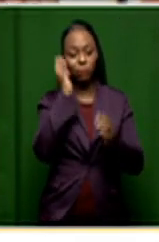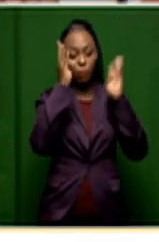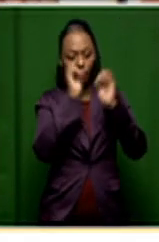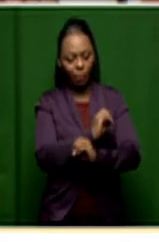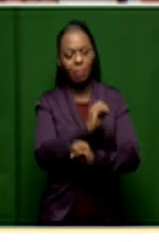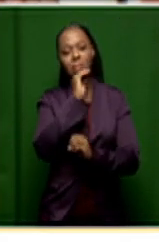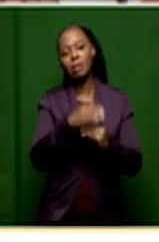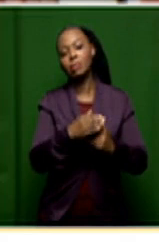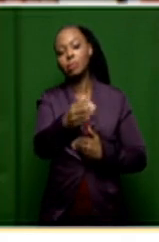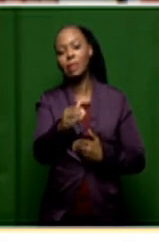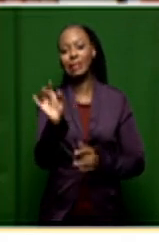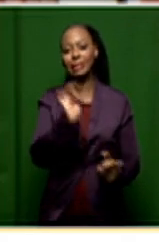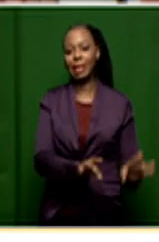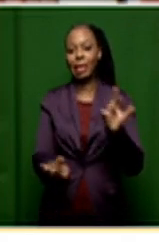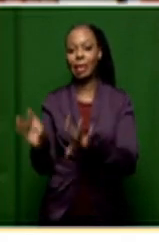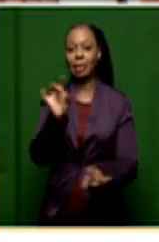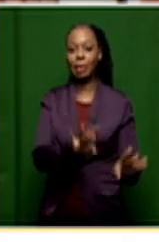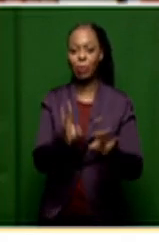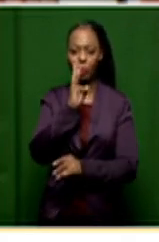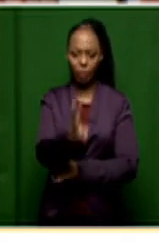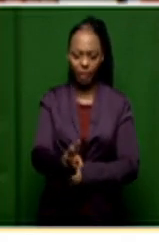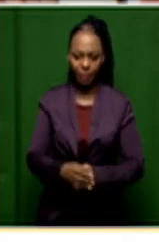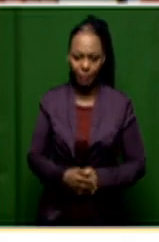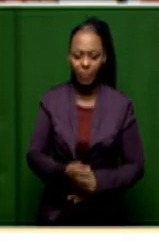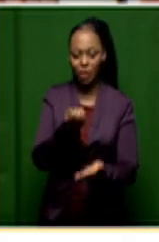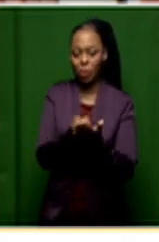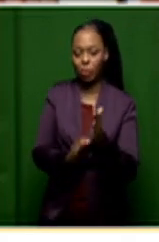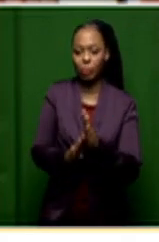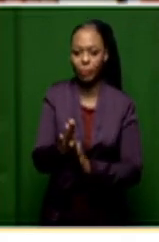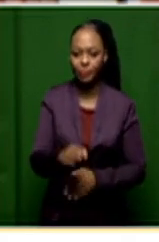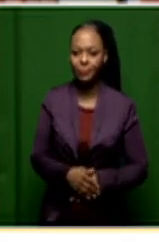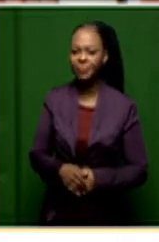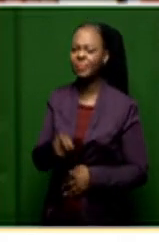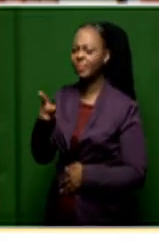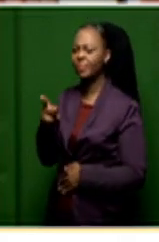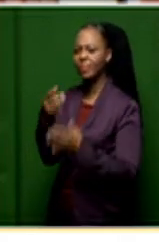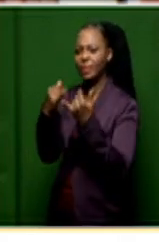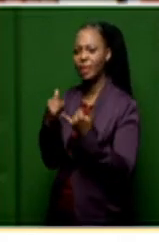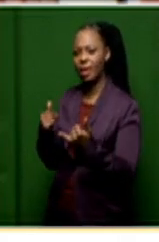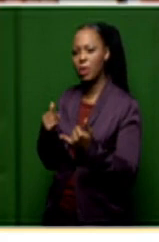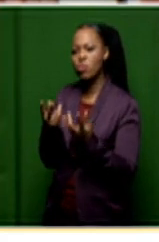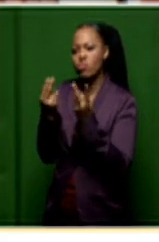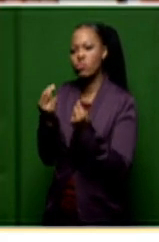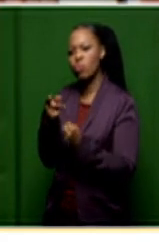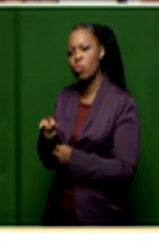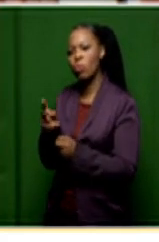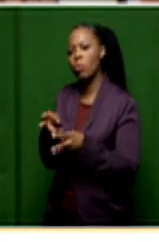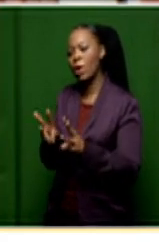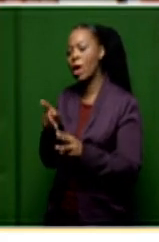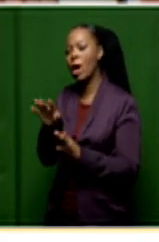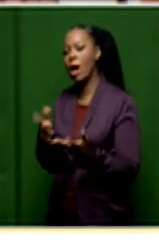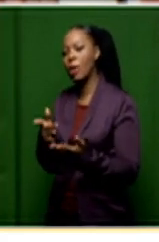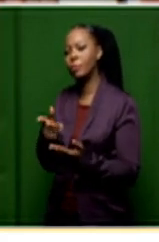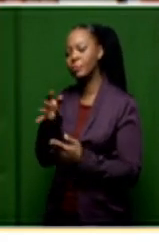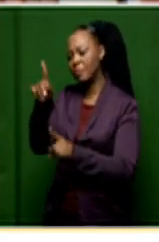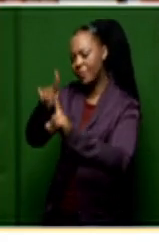views on that school of thought that says the neoliberal approach has failed, that says that